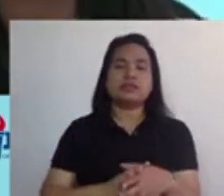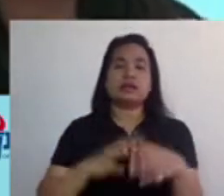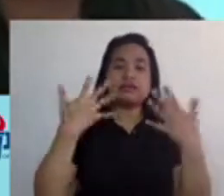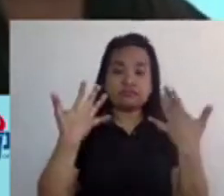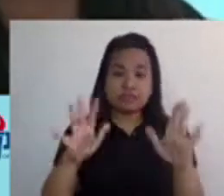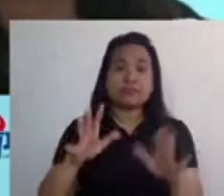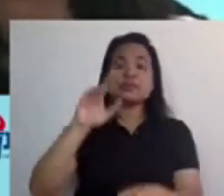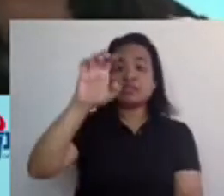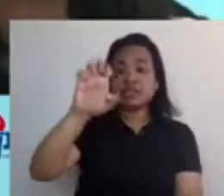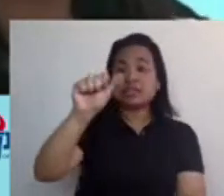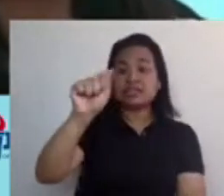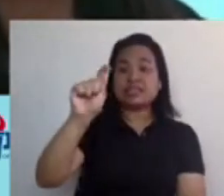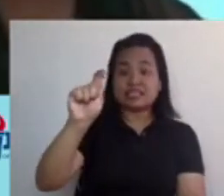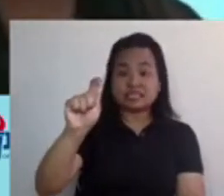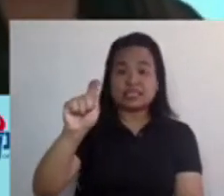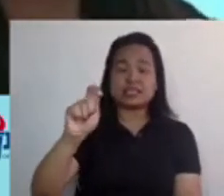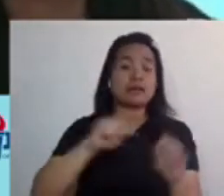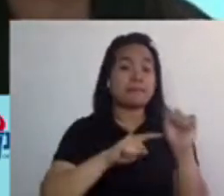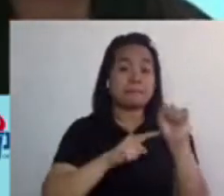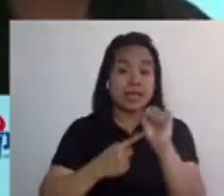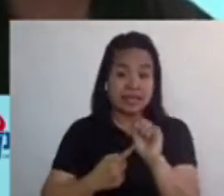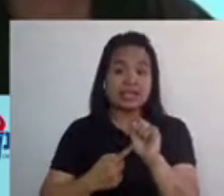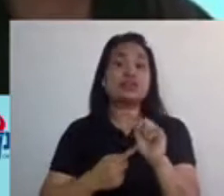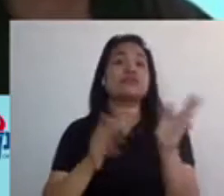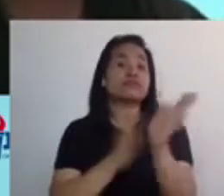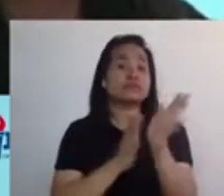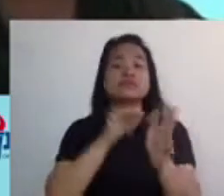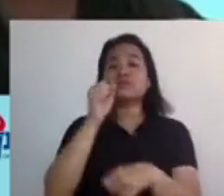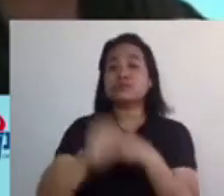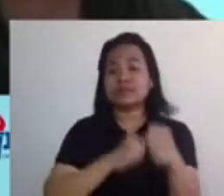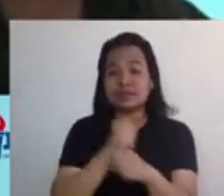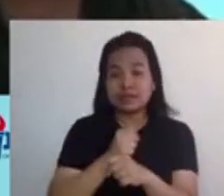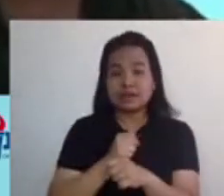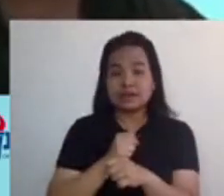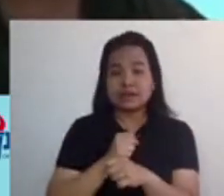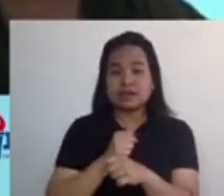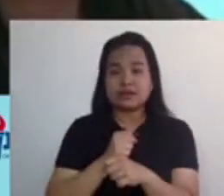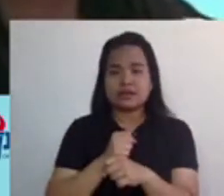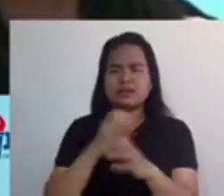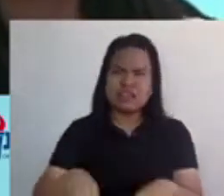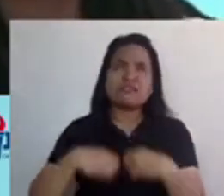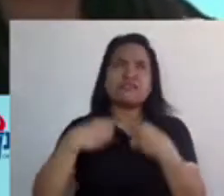at the beginning of the school year. So given the delay in the issuance of the